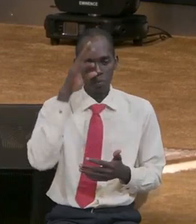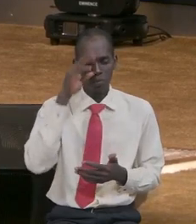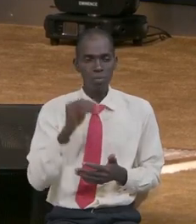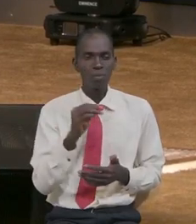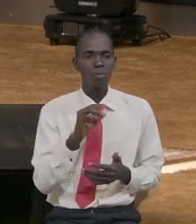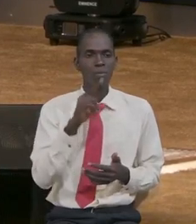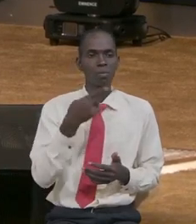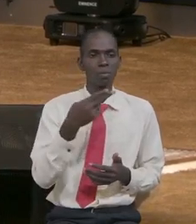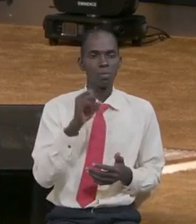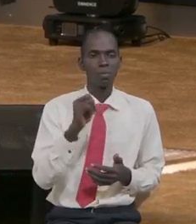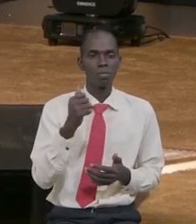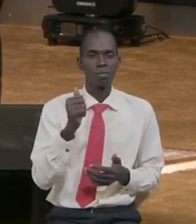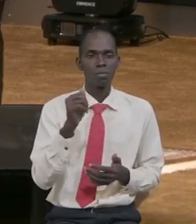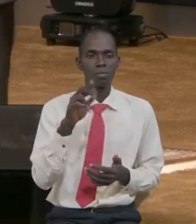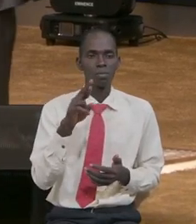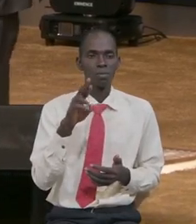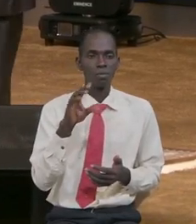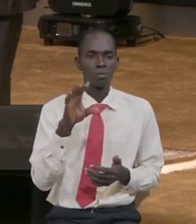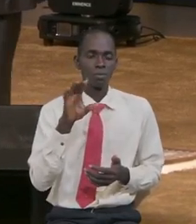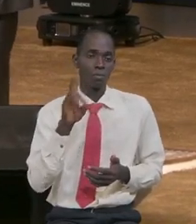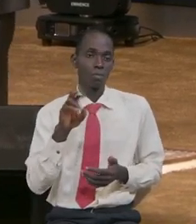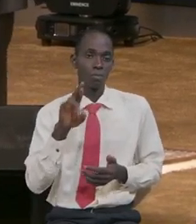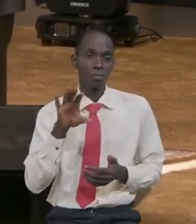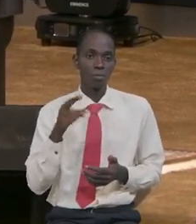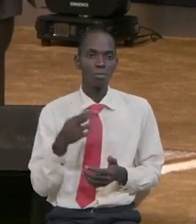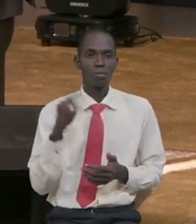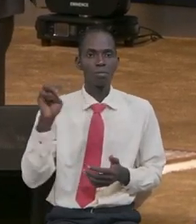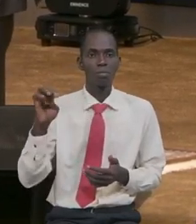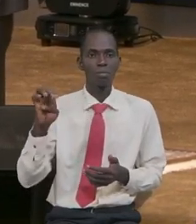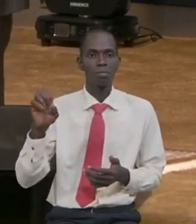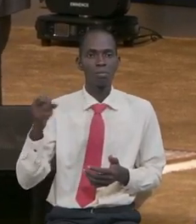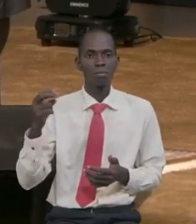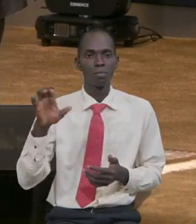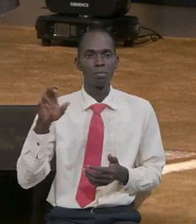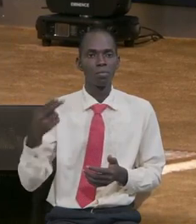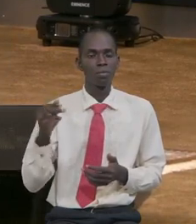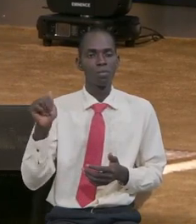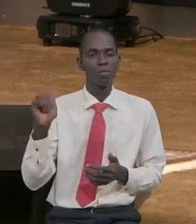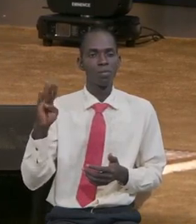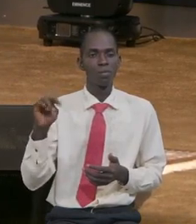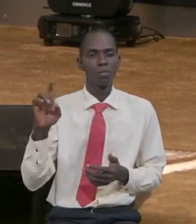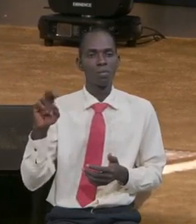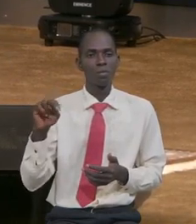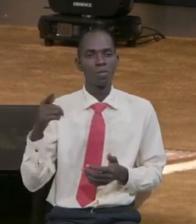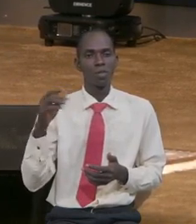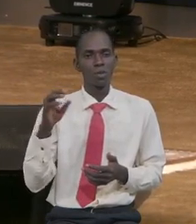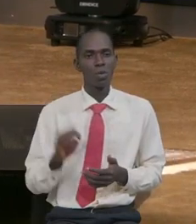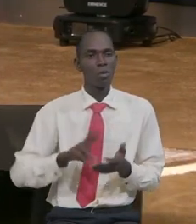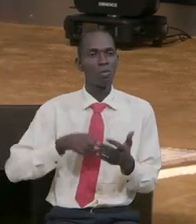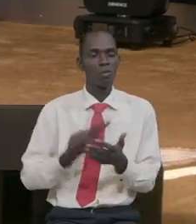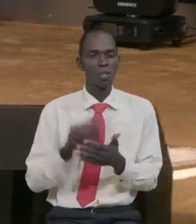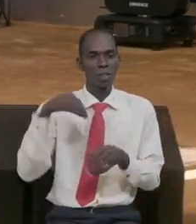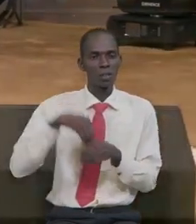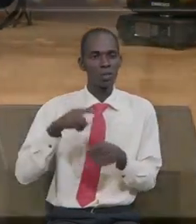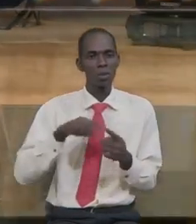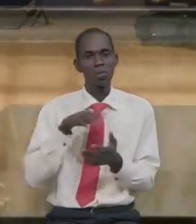Abednego, fell down bound into the midst of the burning fiery furnace. And